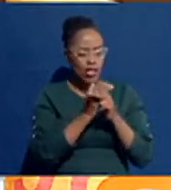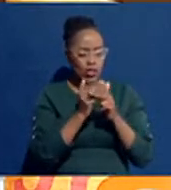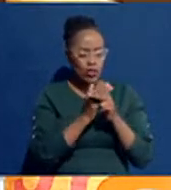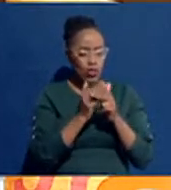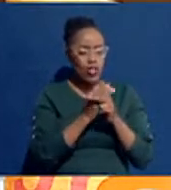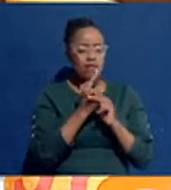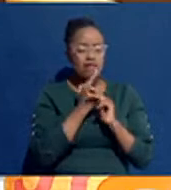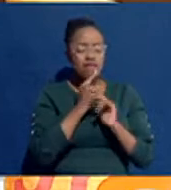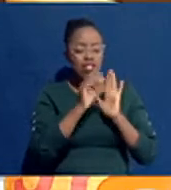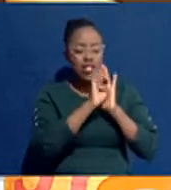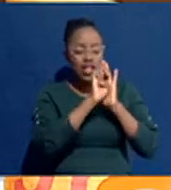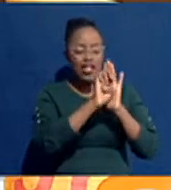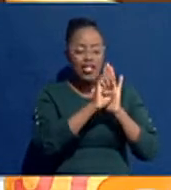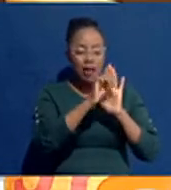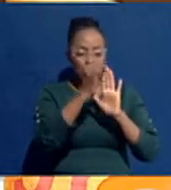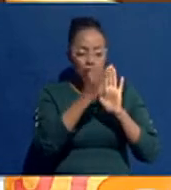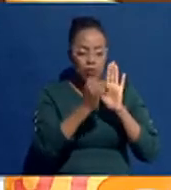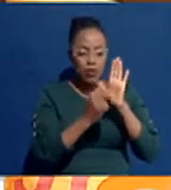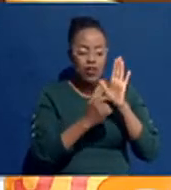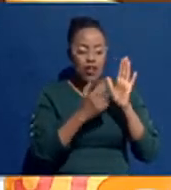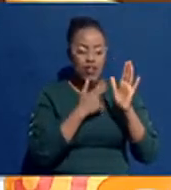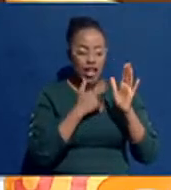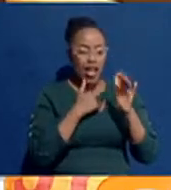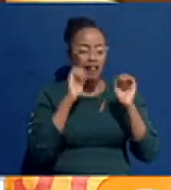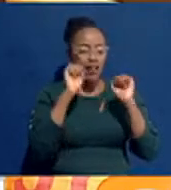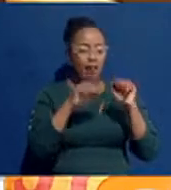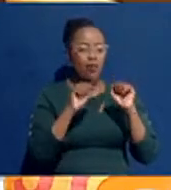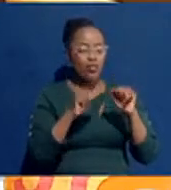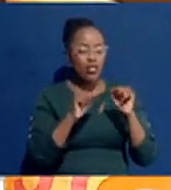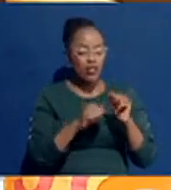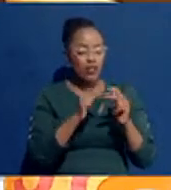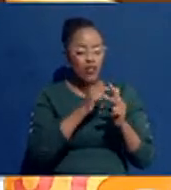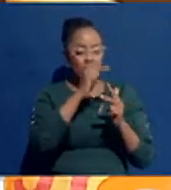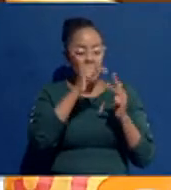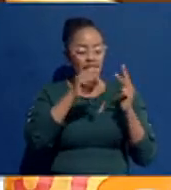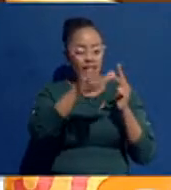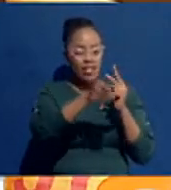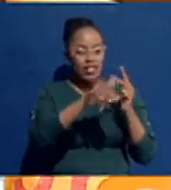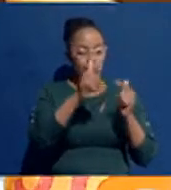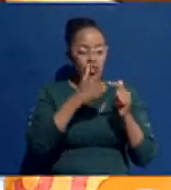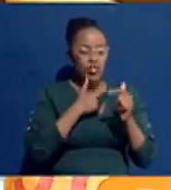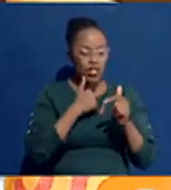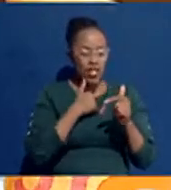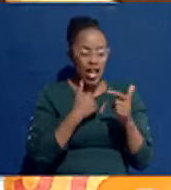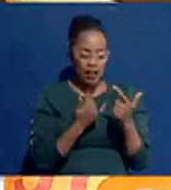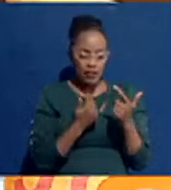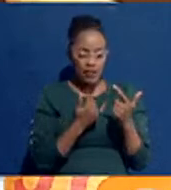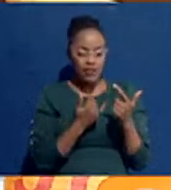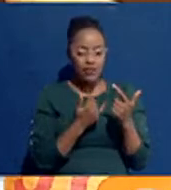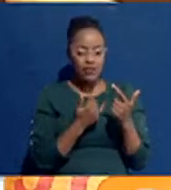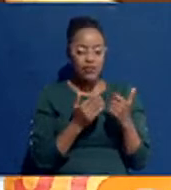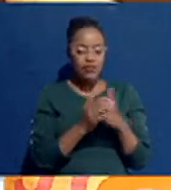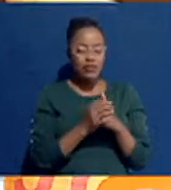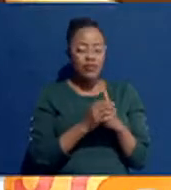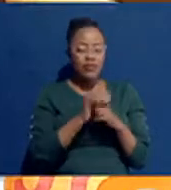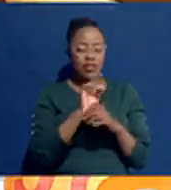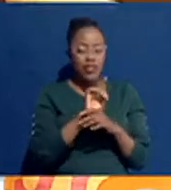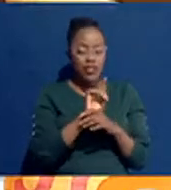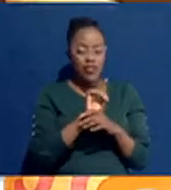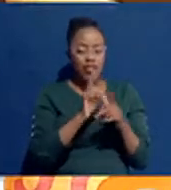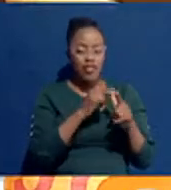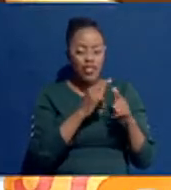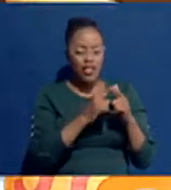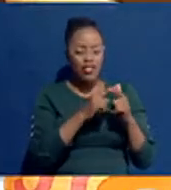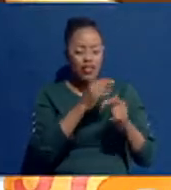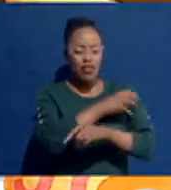an example of that stick of a clock. You have the 3 sticks. You have the one for the seconds, the one for the minutes, and the one for the